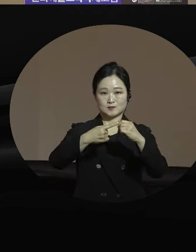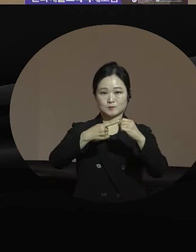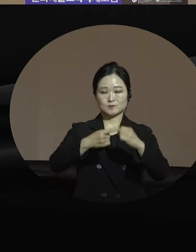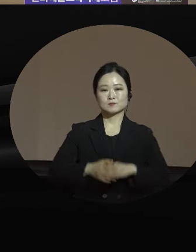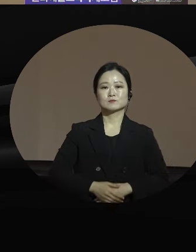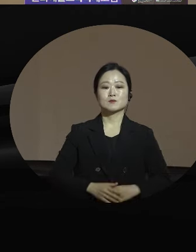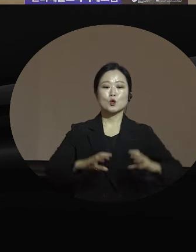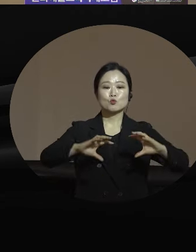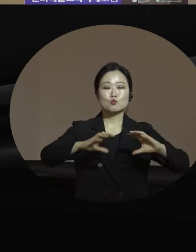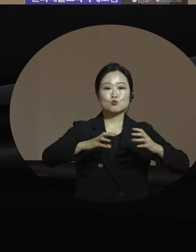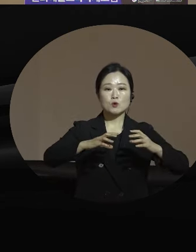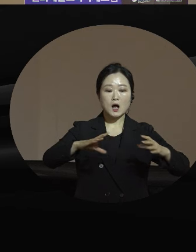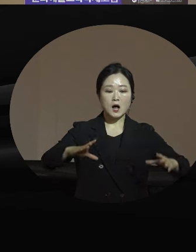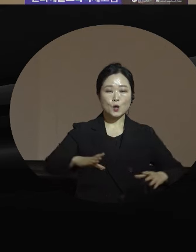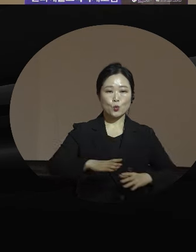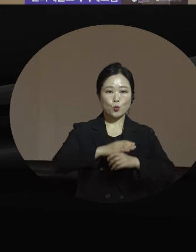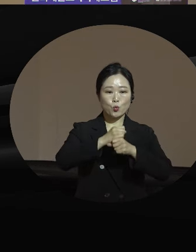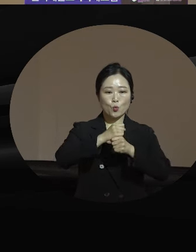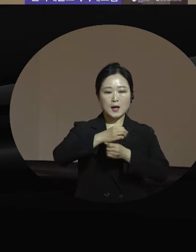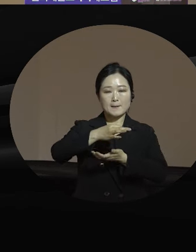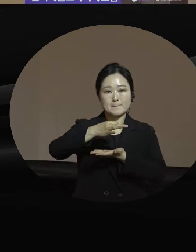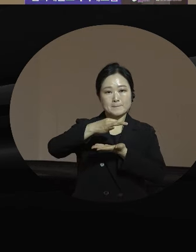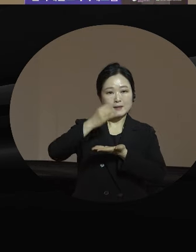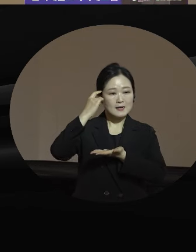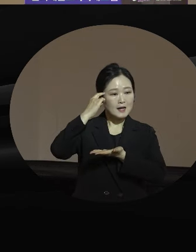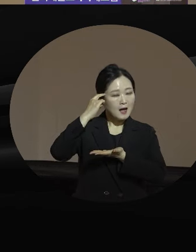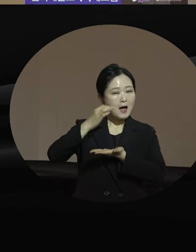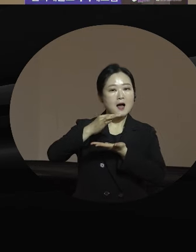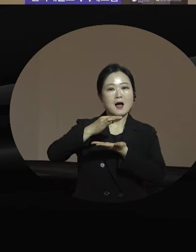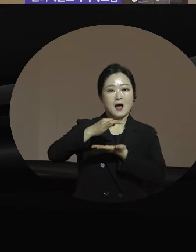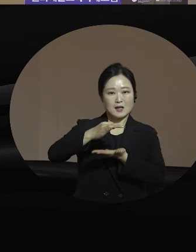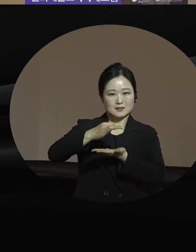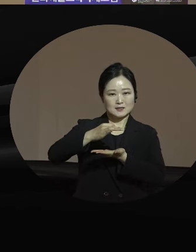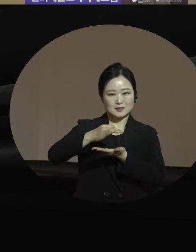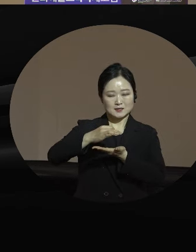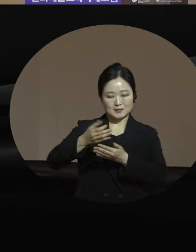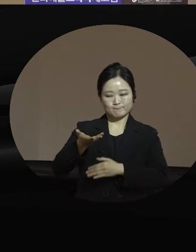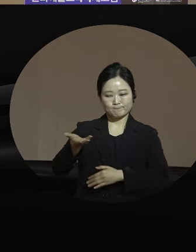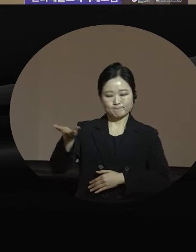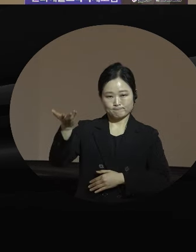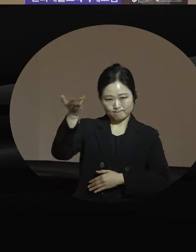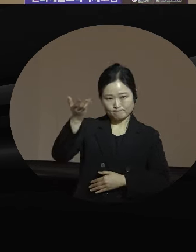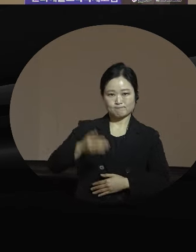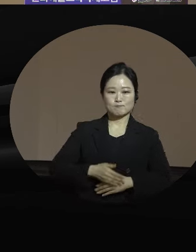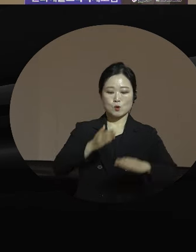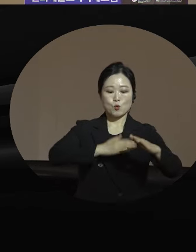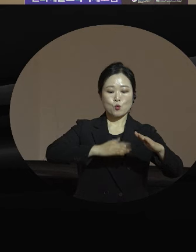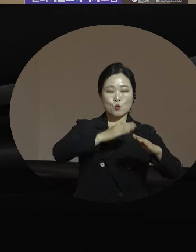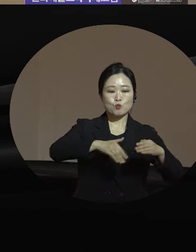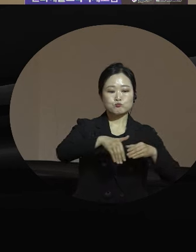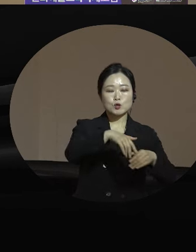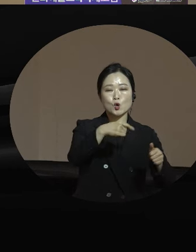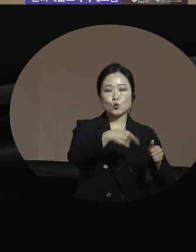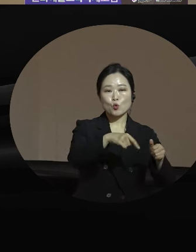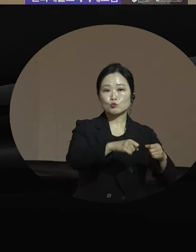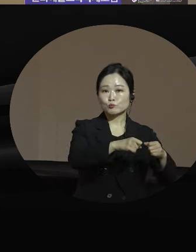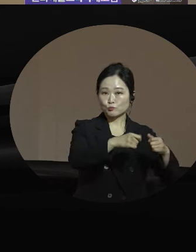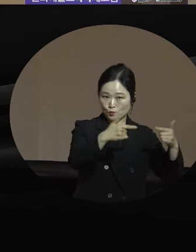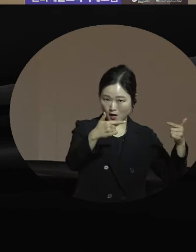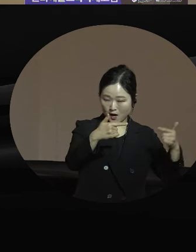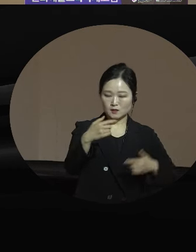developing the cultural creative industry. The last one is policy of promoting